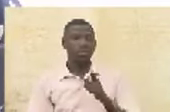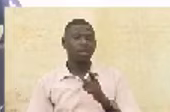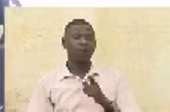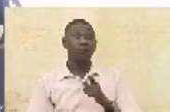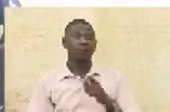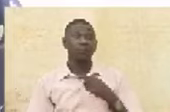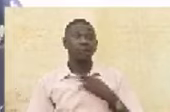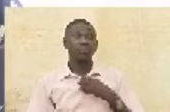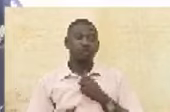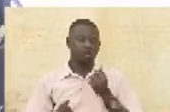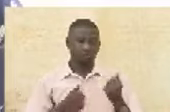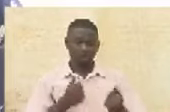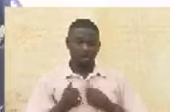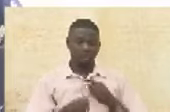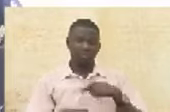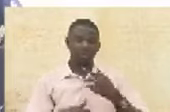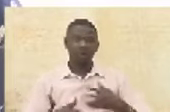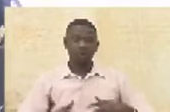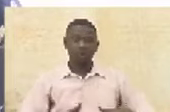that you are suffering from